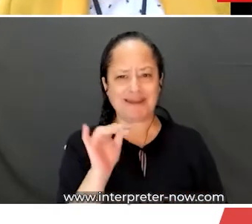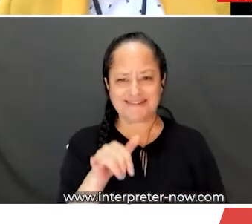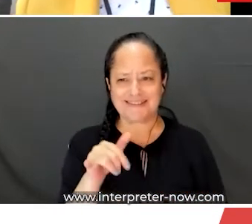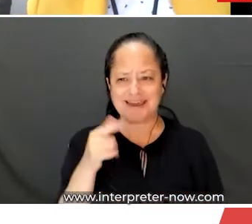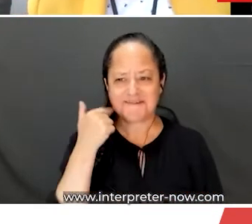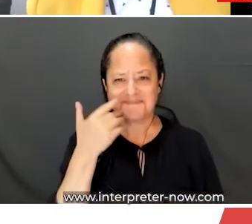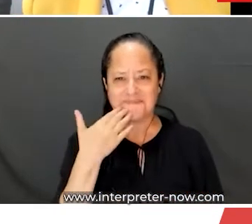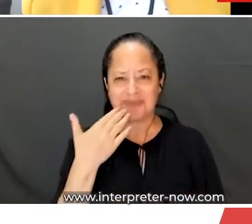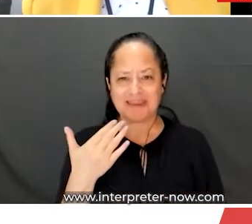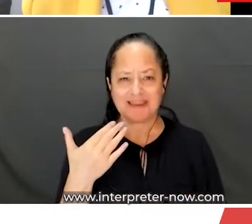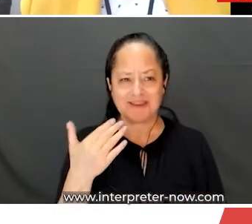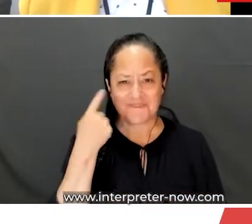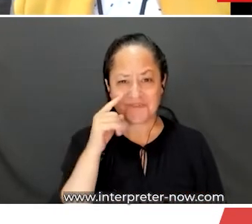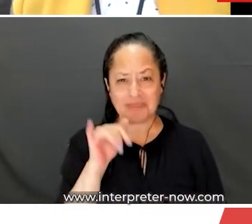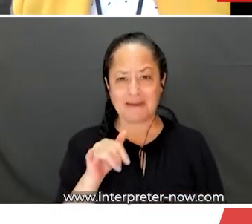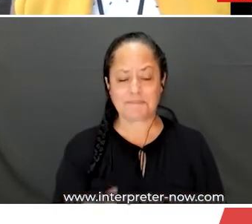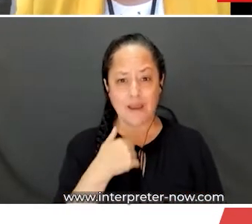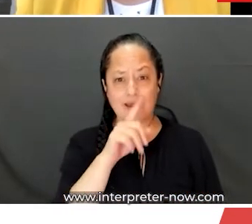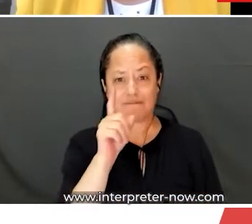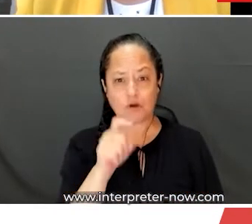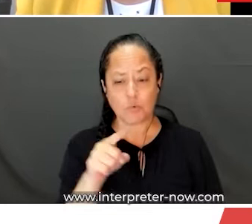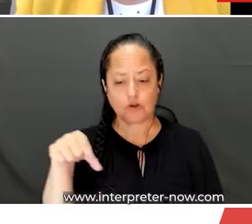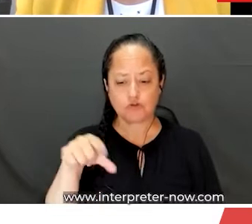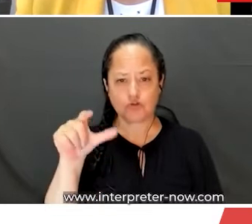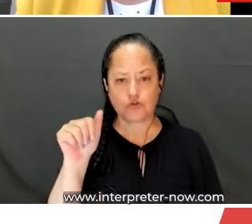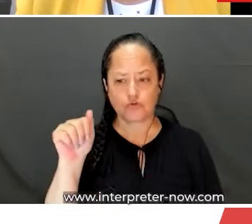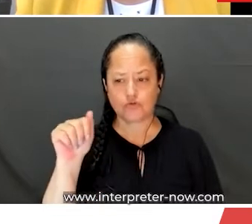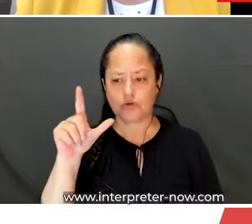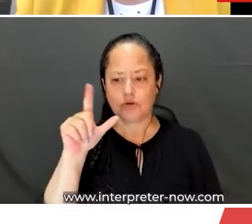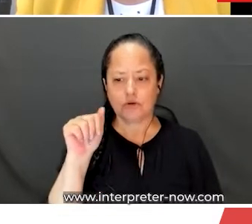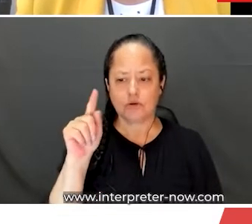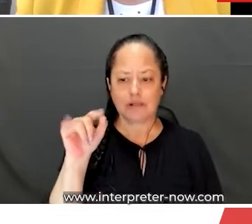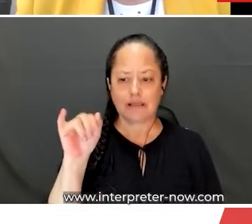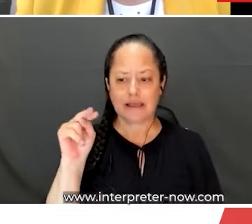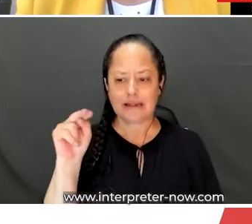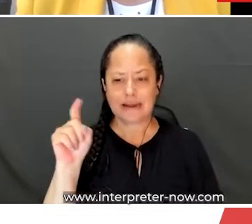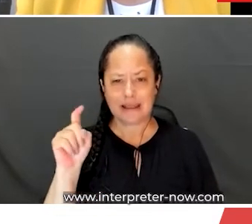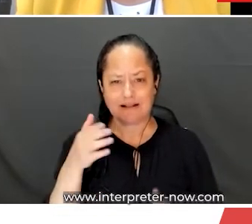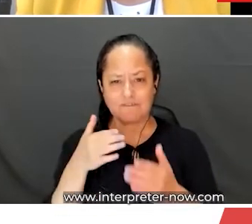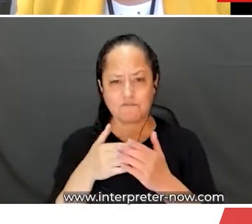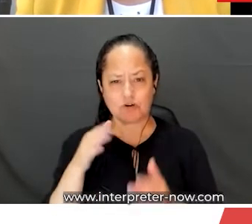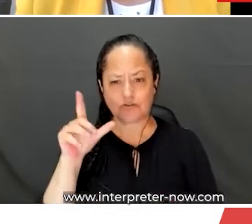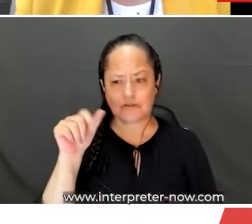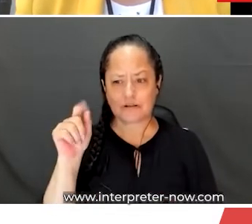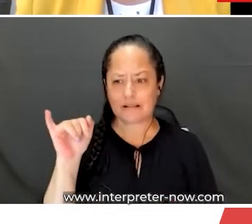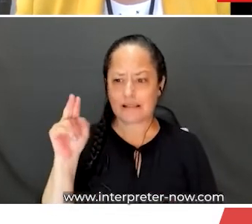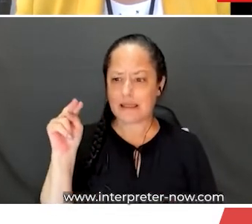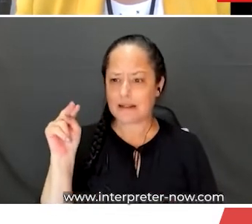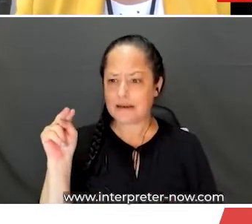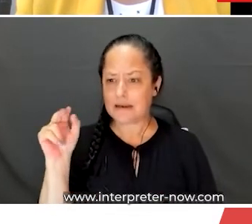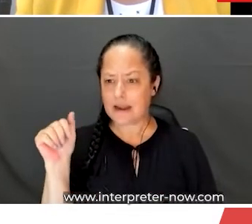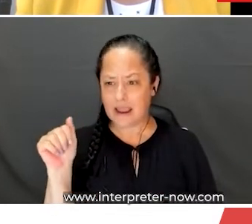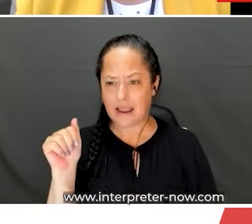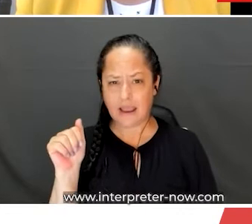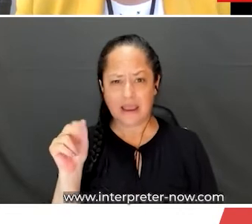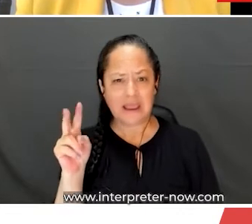Thank you. Thank you for that. And I do think about Latinx versus Latine. And And in general, either